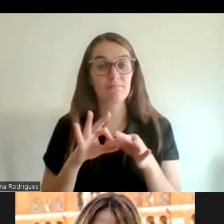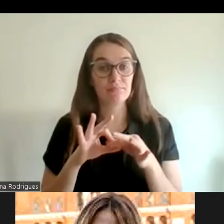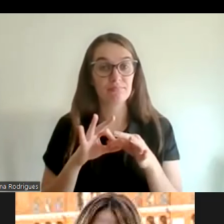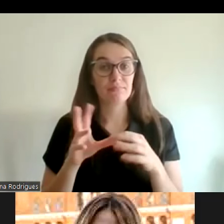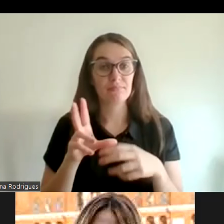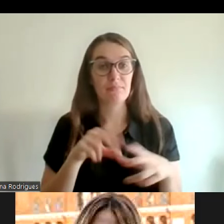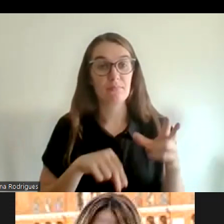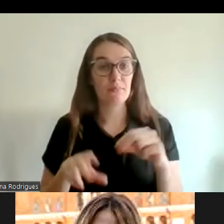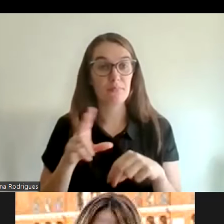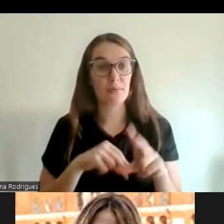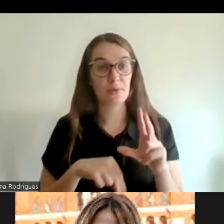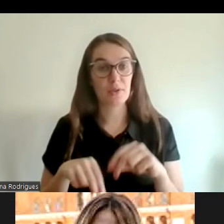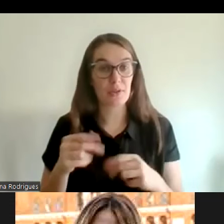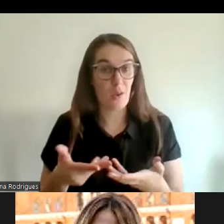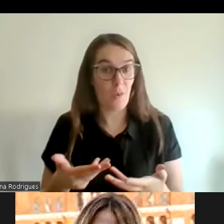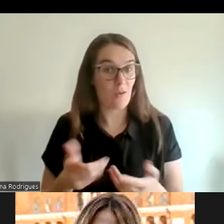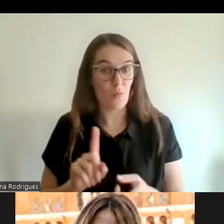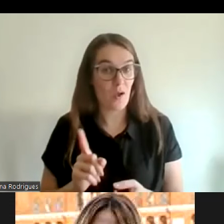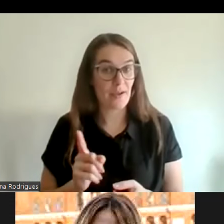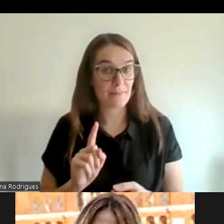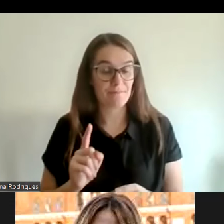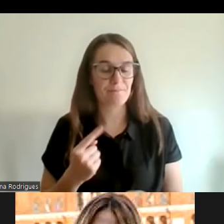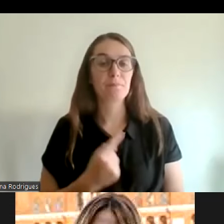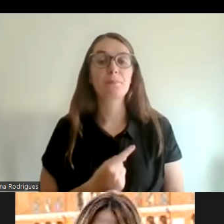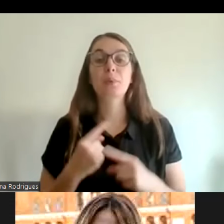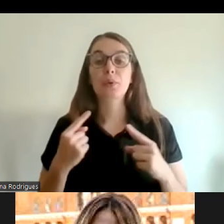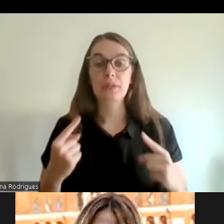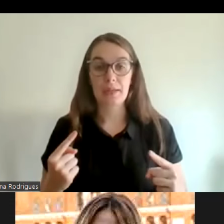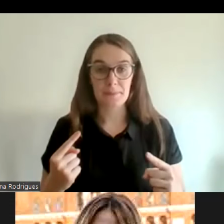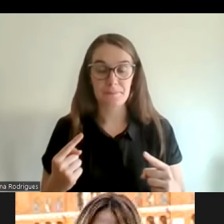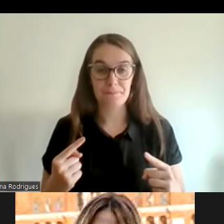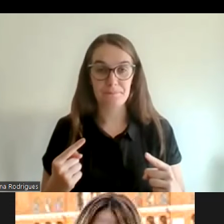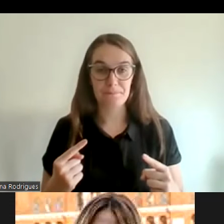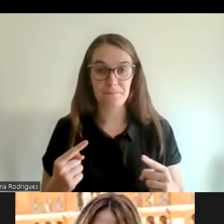modern terms, because the